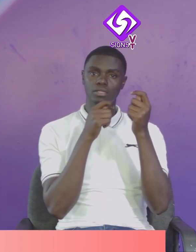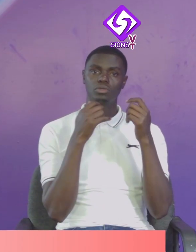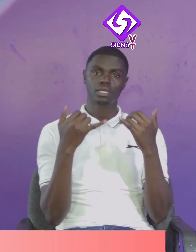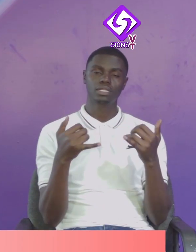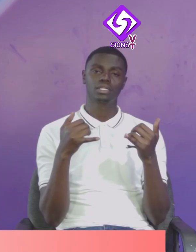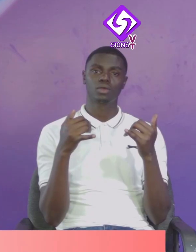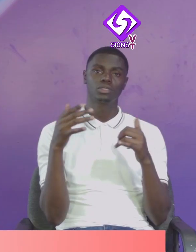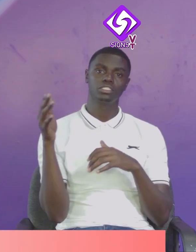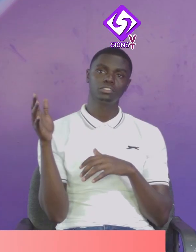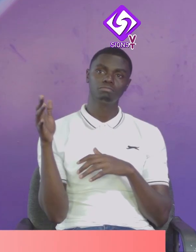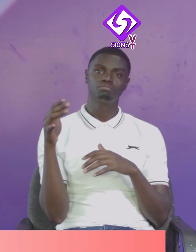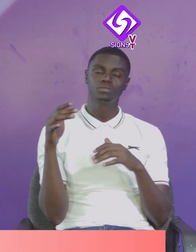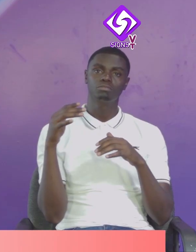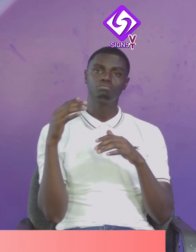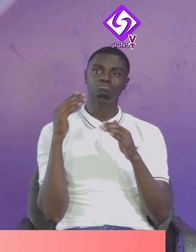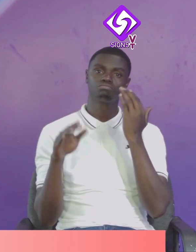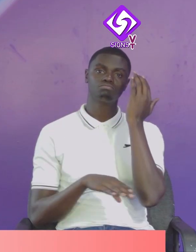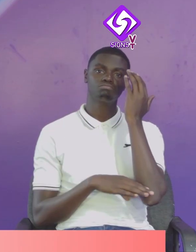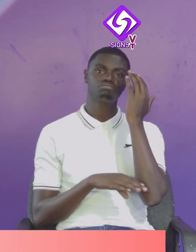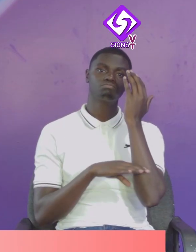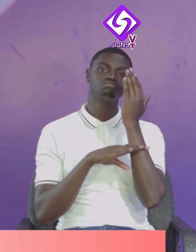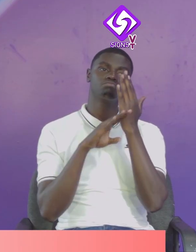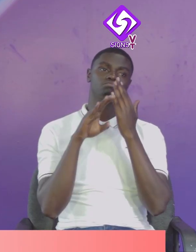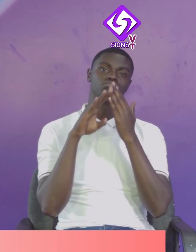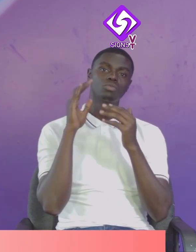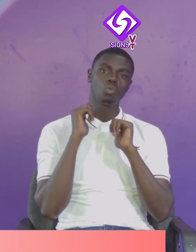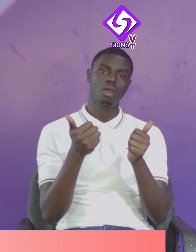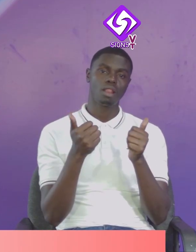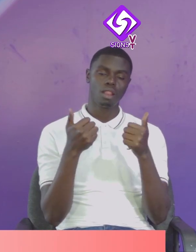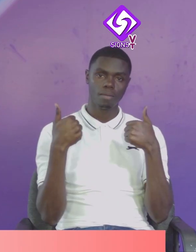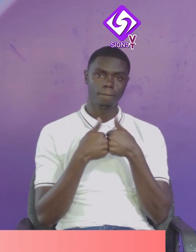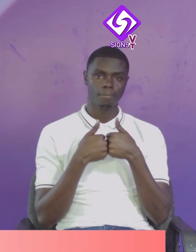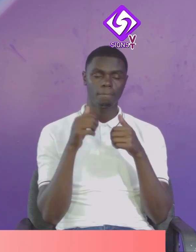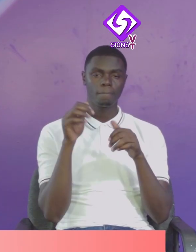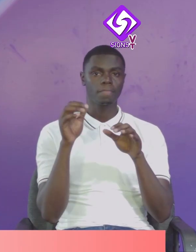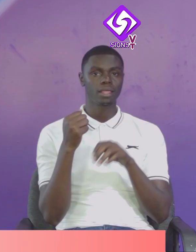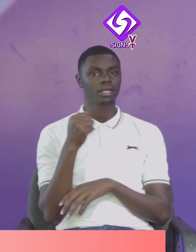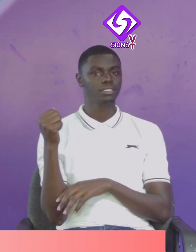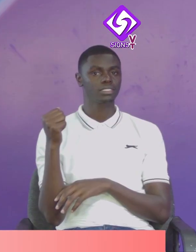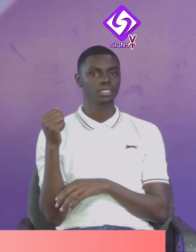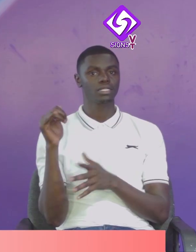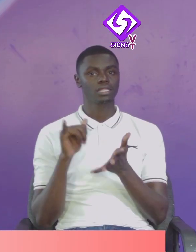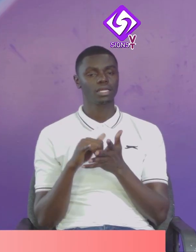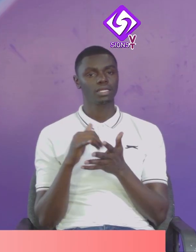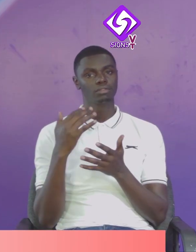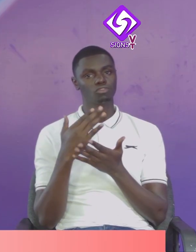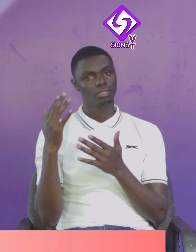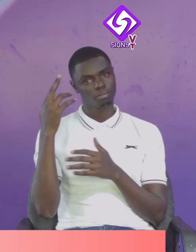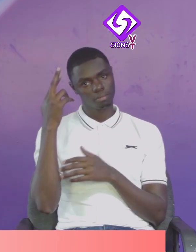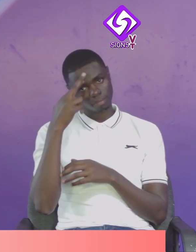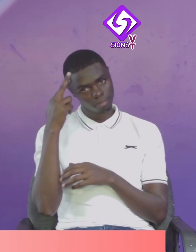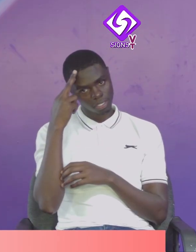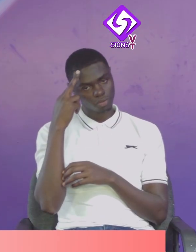high, at the moment they are confident of themselves. They're playing against a side that for some sort of reason they